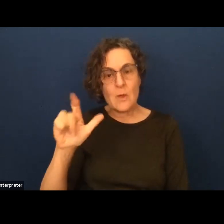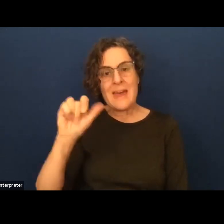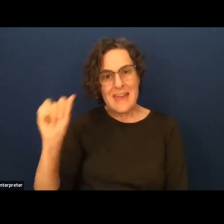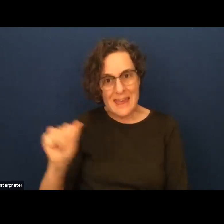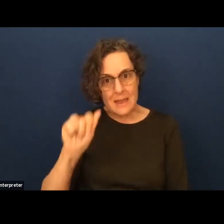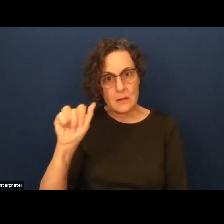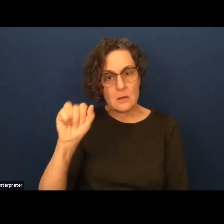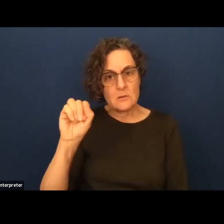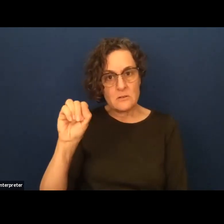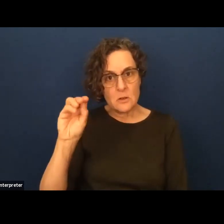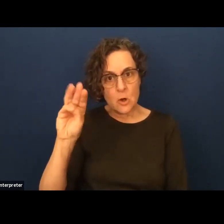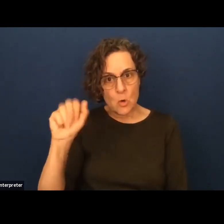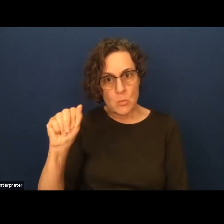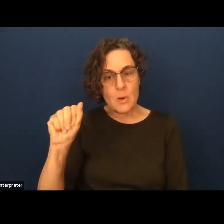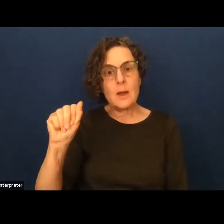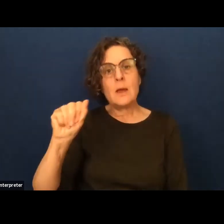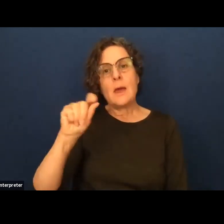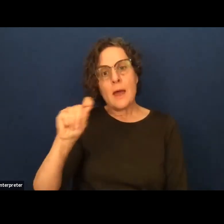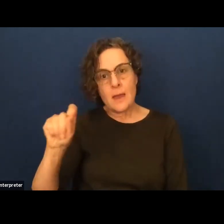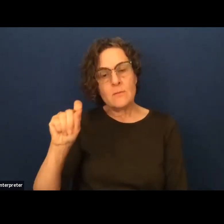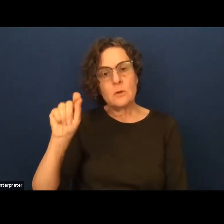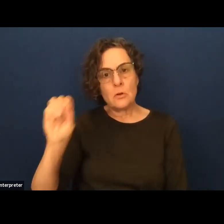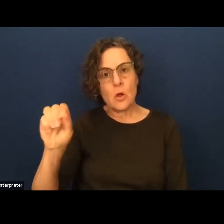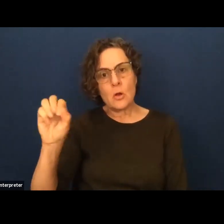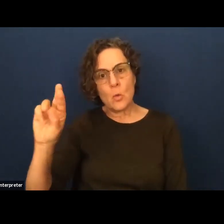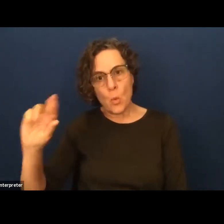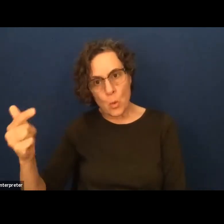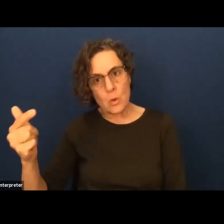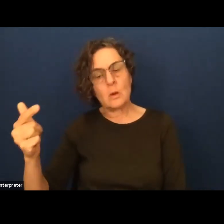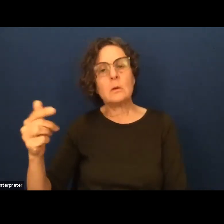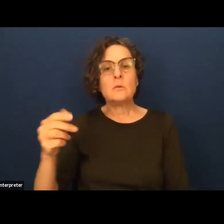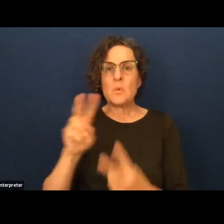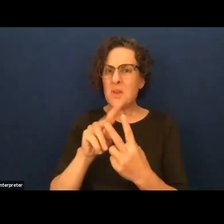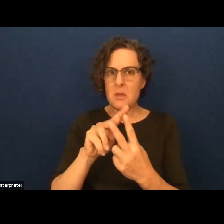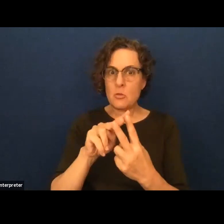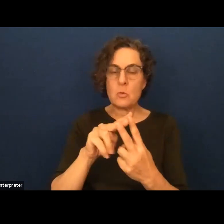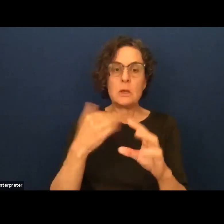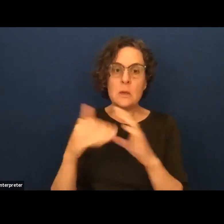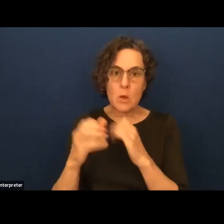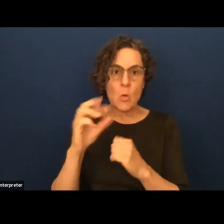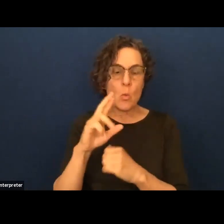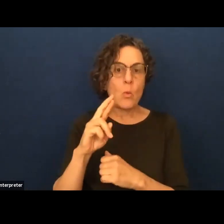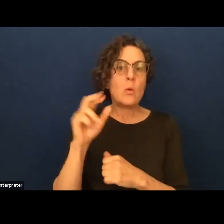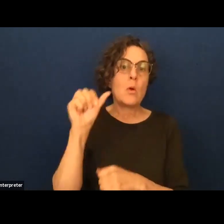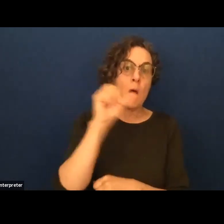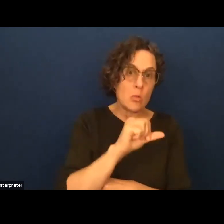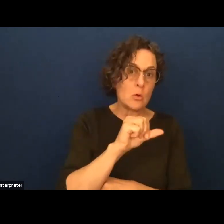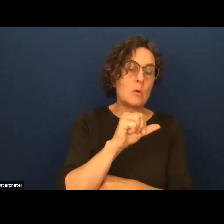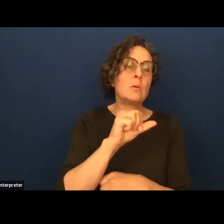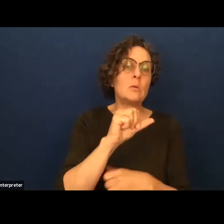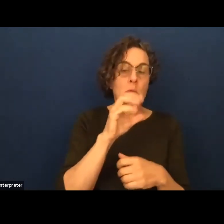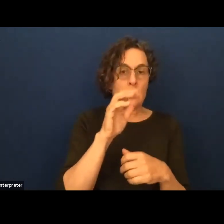ehdebrisemoval@sonoma-county.org. So you can use either one of those sites, and that will get you to Tiffany and to